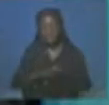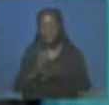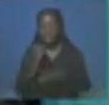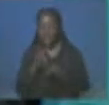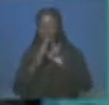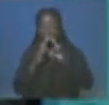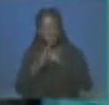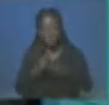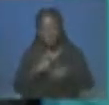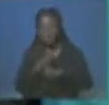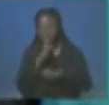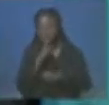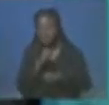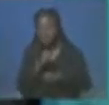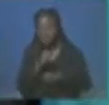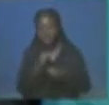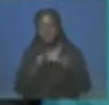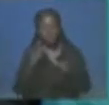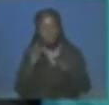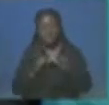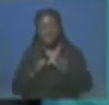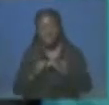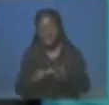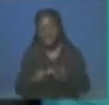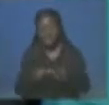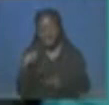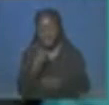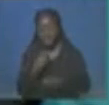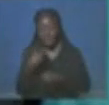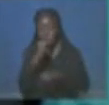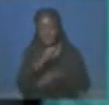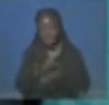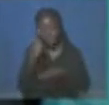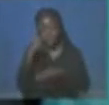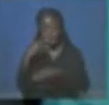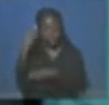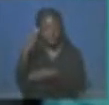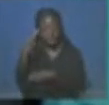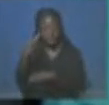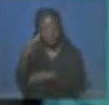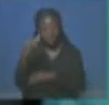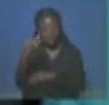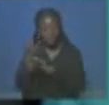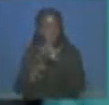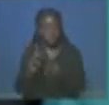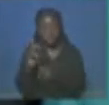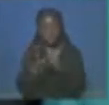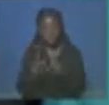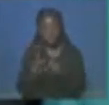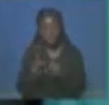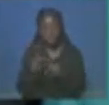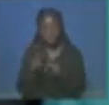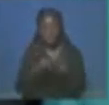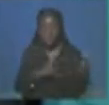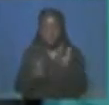of our nature, of our nation, for future generations. To fight this battle, we